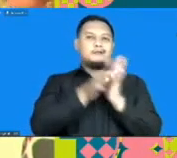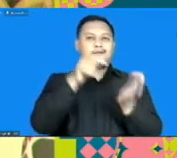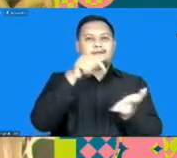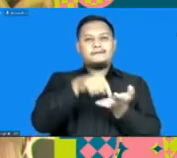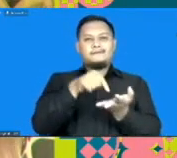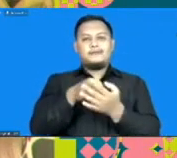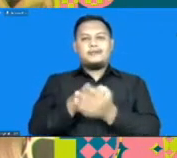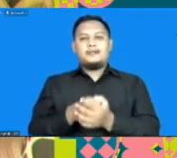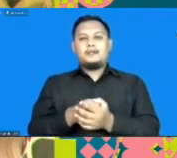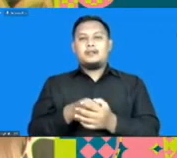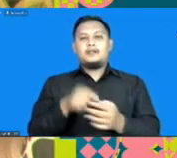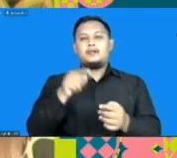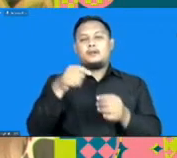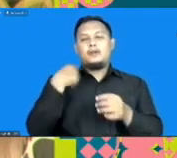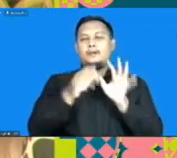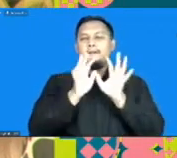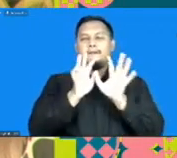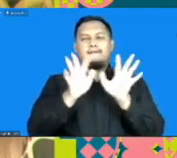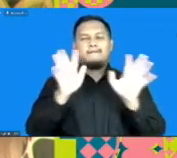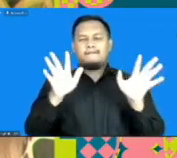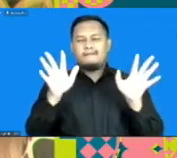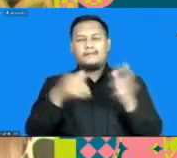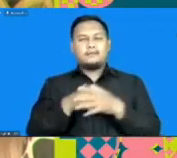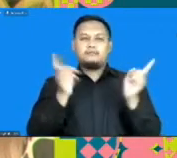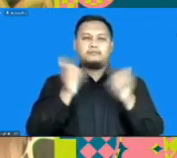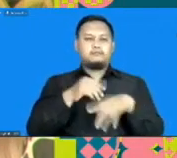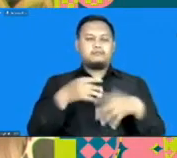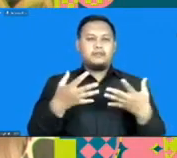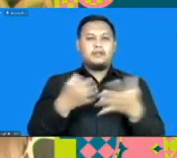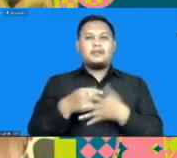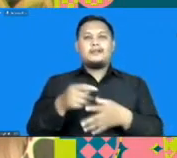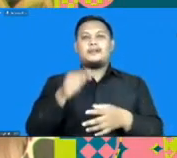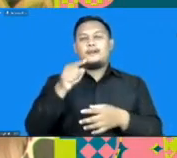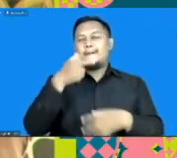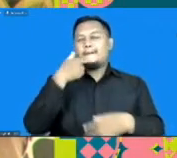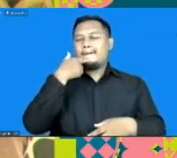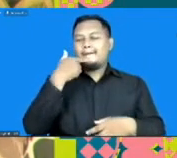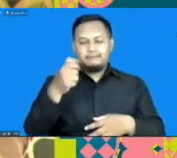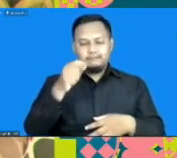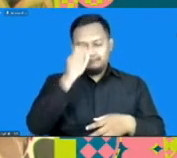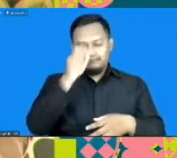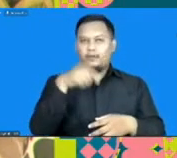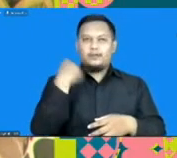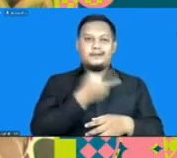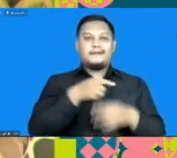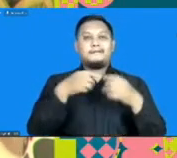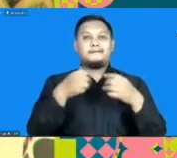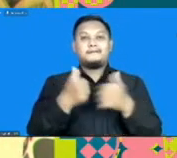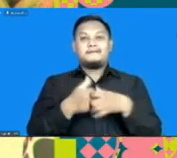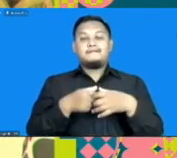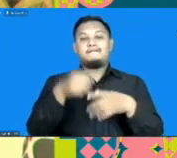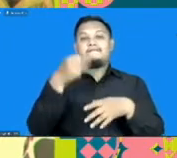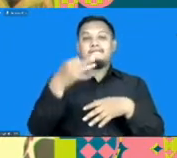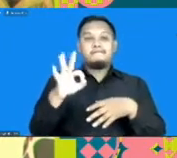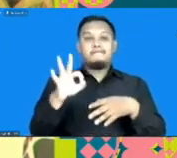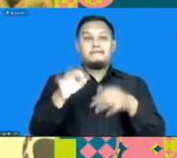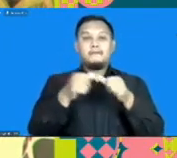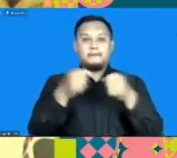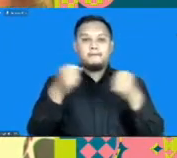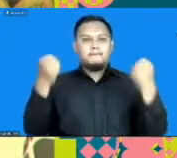this, it's very important to actually renew and reinvigorate our values. Pancasila is still there, but how to make it